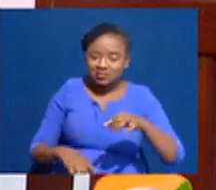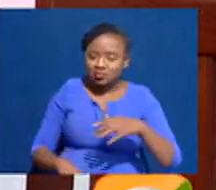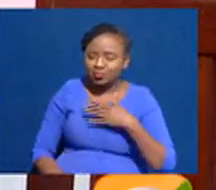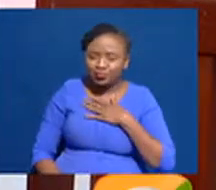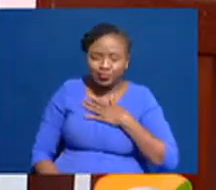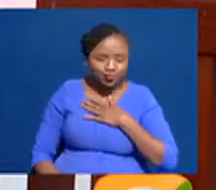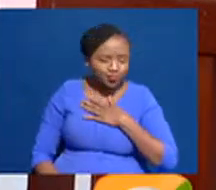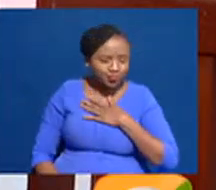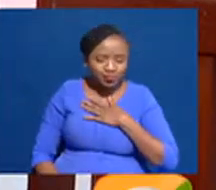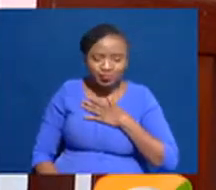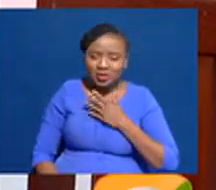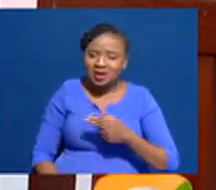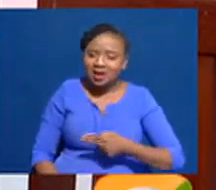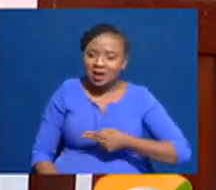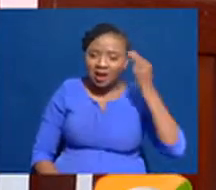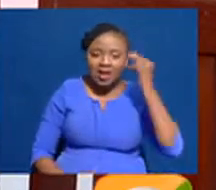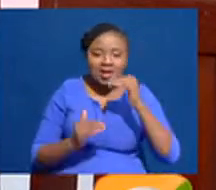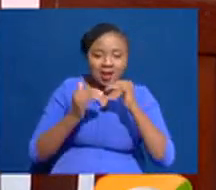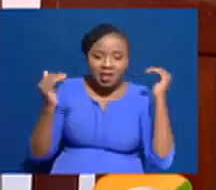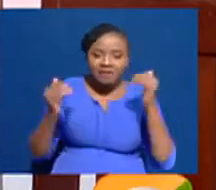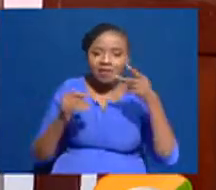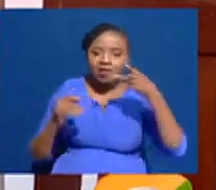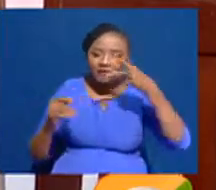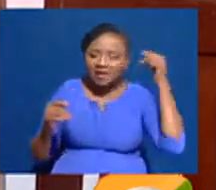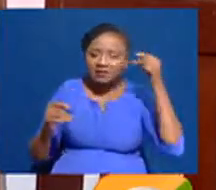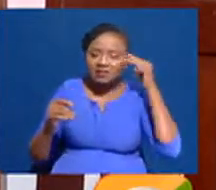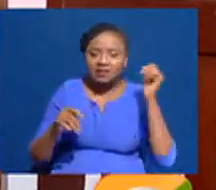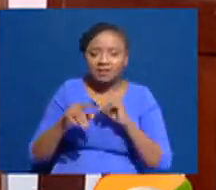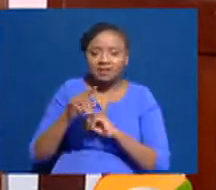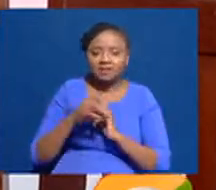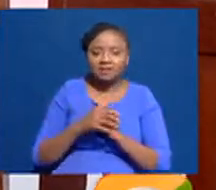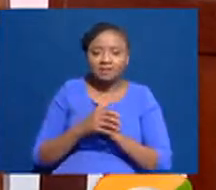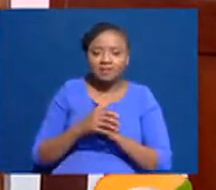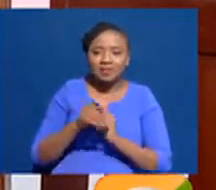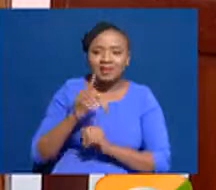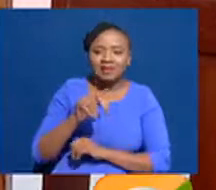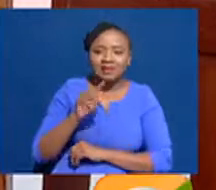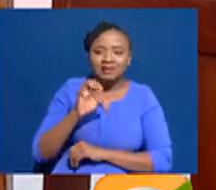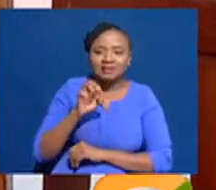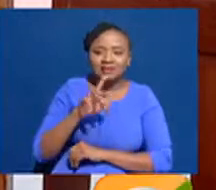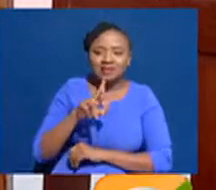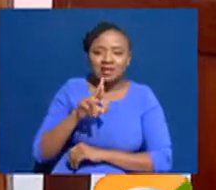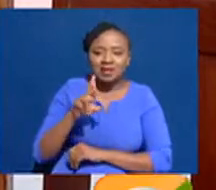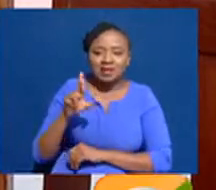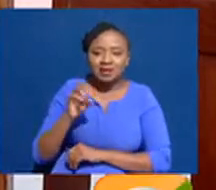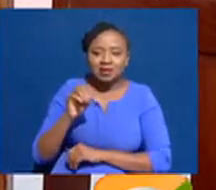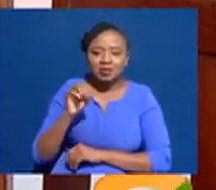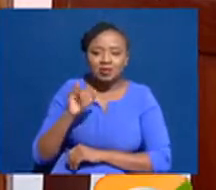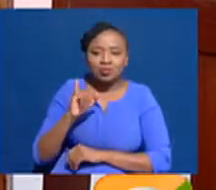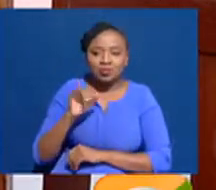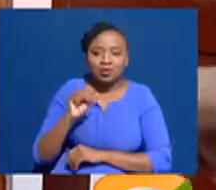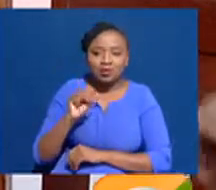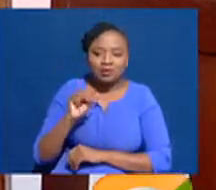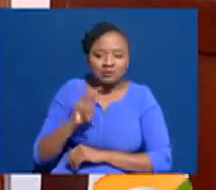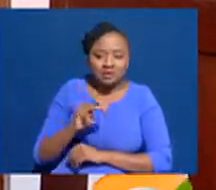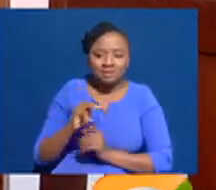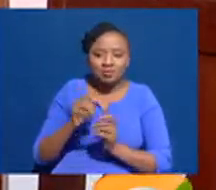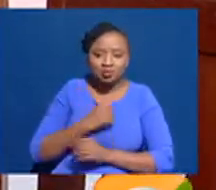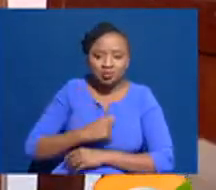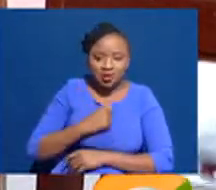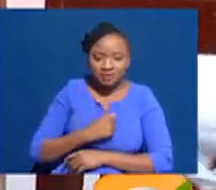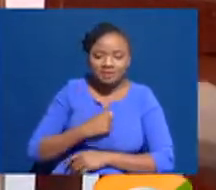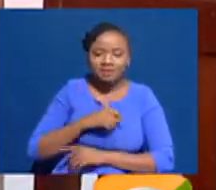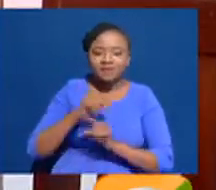tourism in Kenya. In a few days to come, we are going to have the wild beast migration in Narok